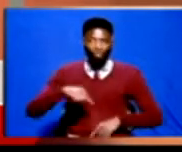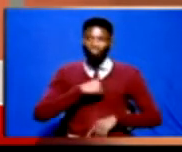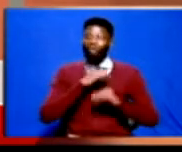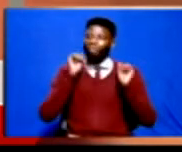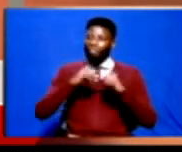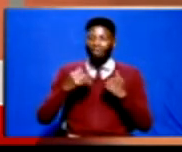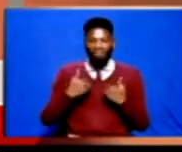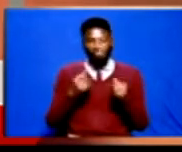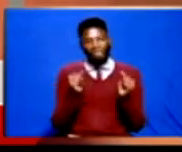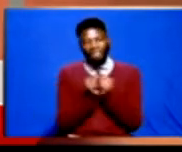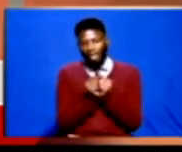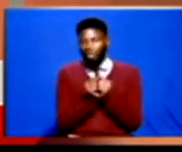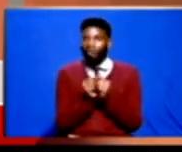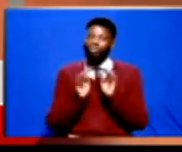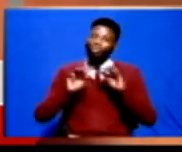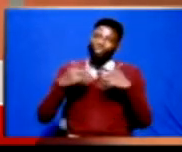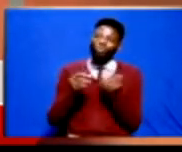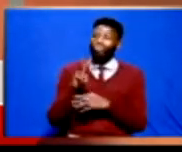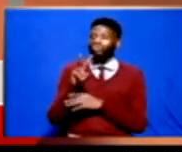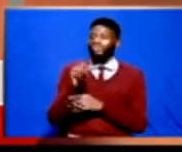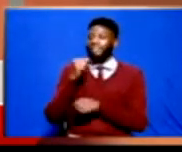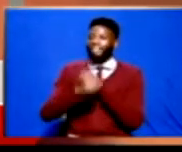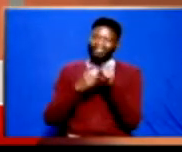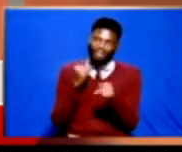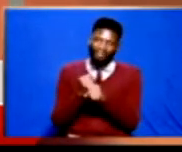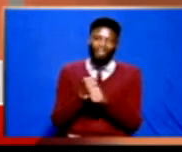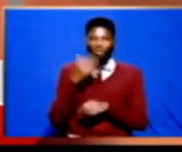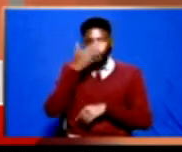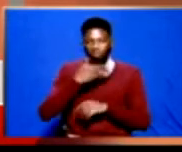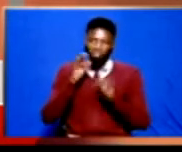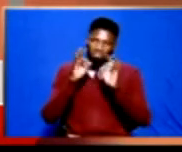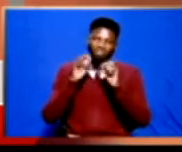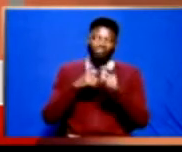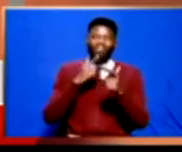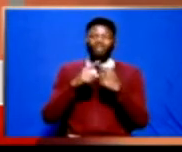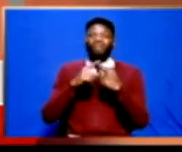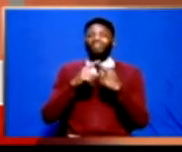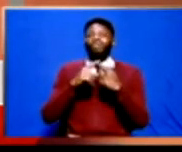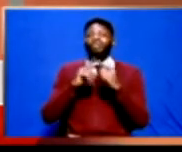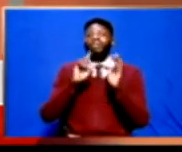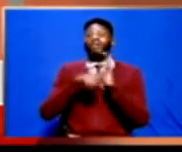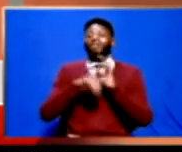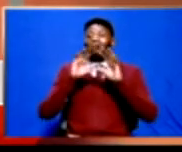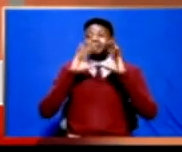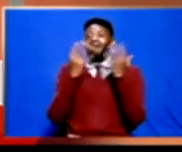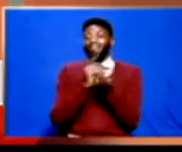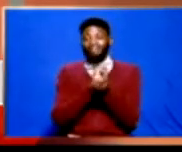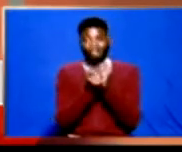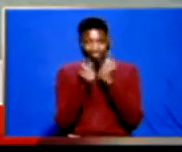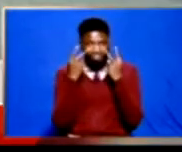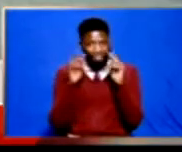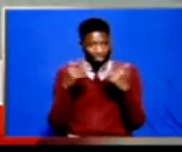two of good oil production for the country before we see what the global dynamics will do. As we wind